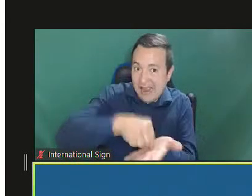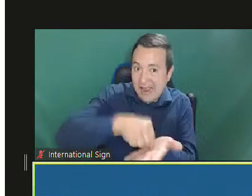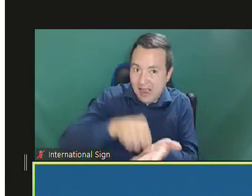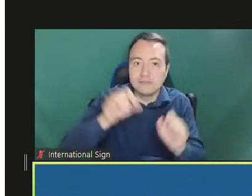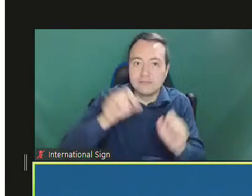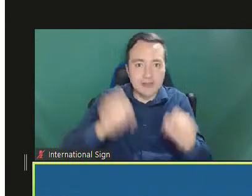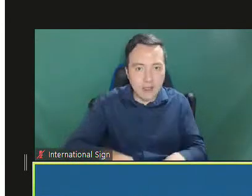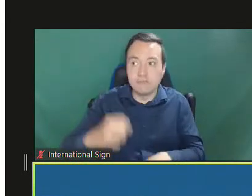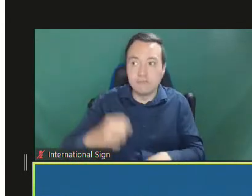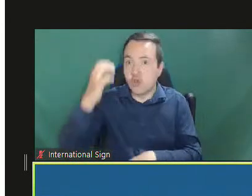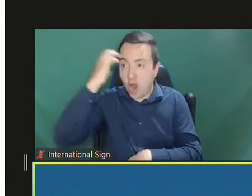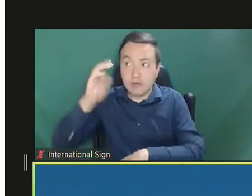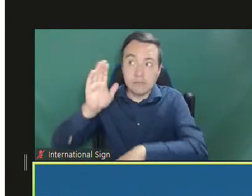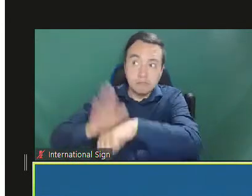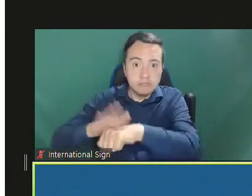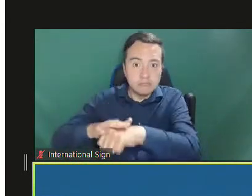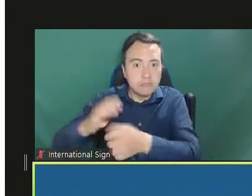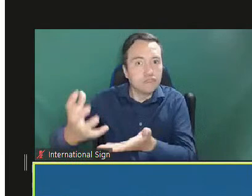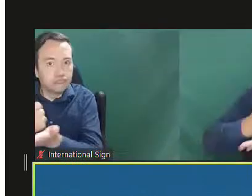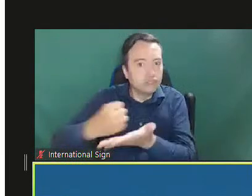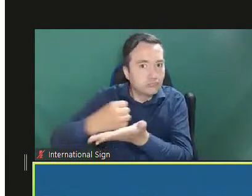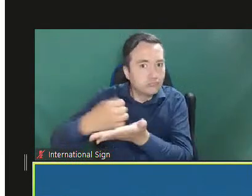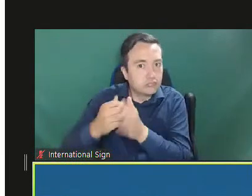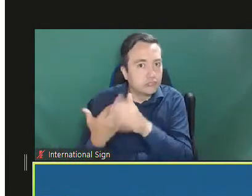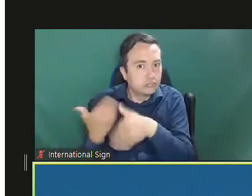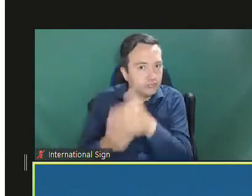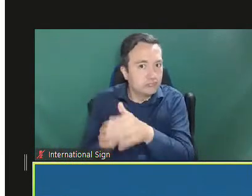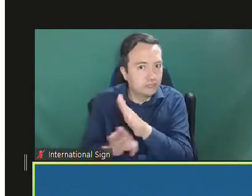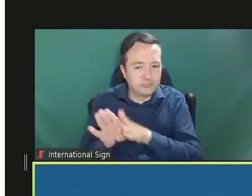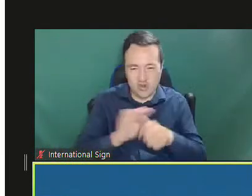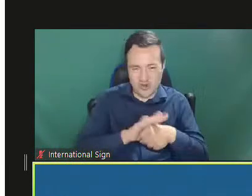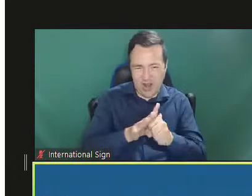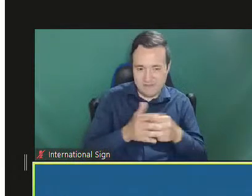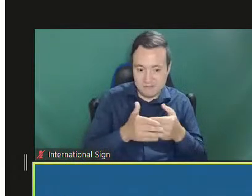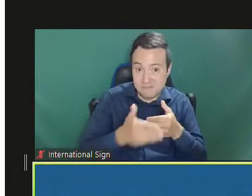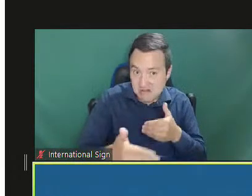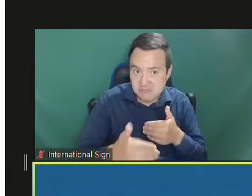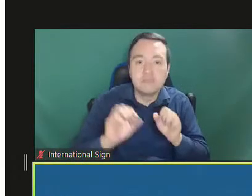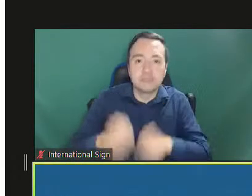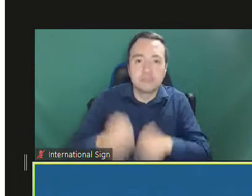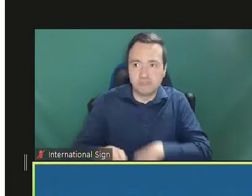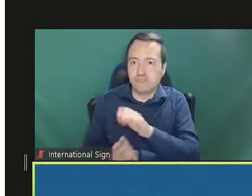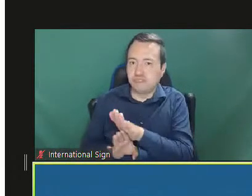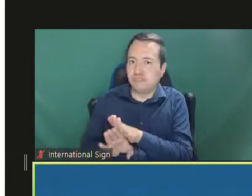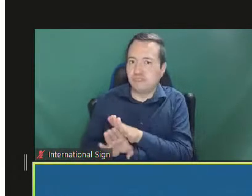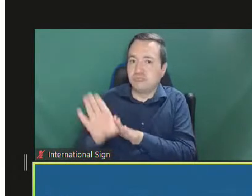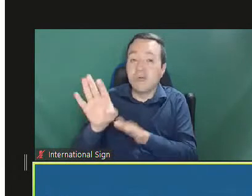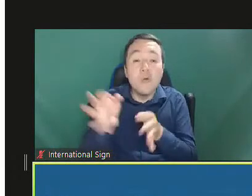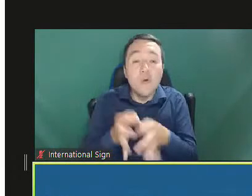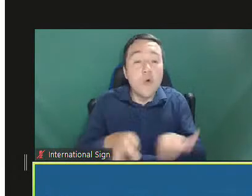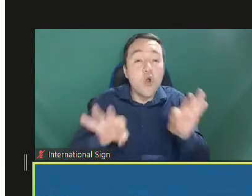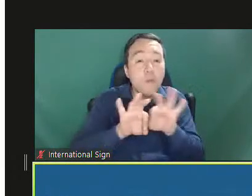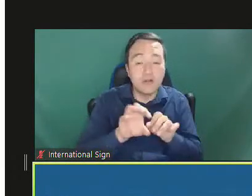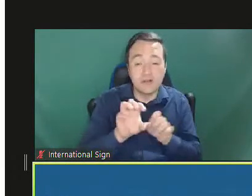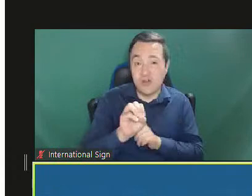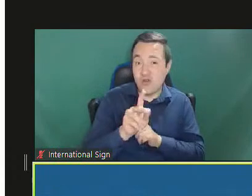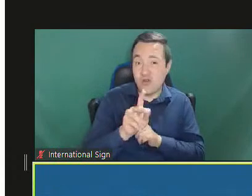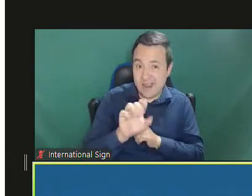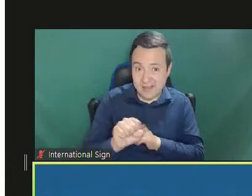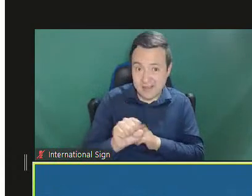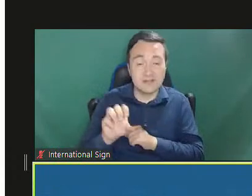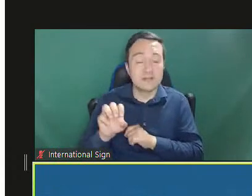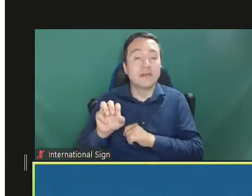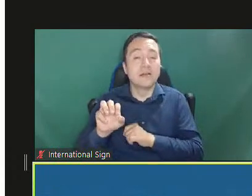phase. It will be critical for member states to work intersectorally and also to strengthen multi-sectoral collaborative